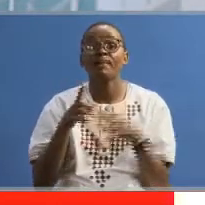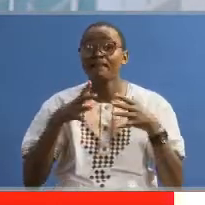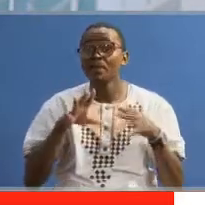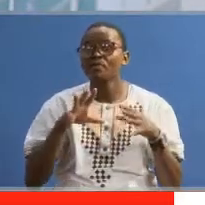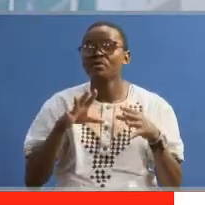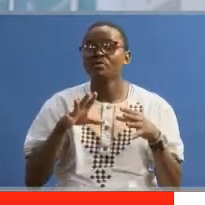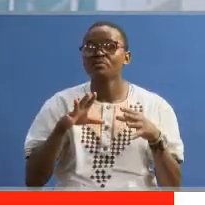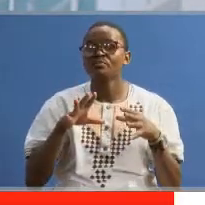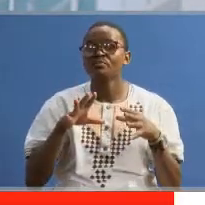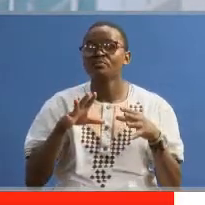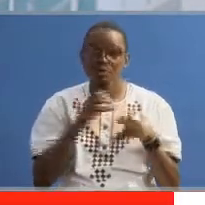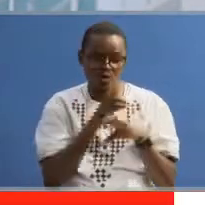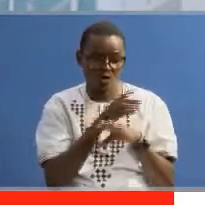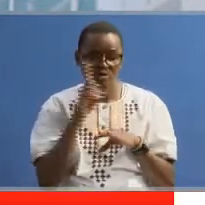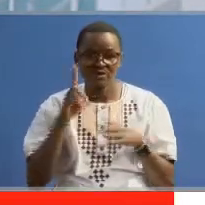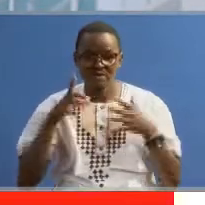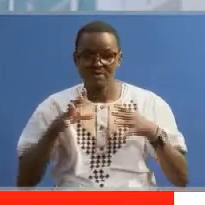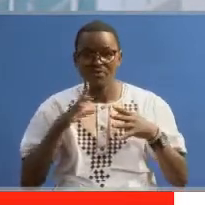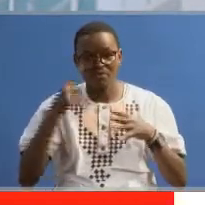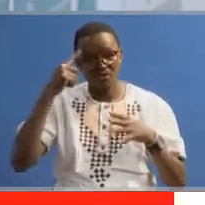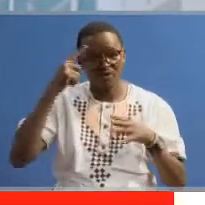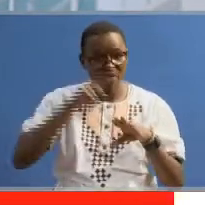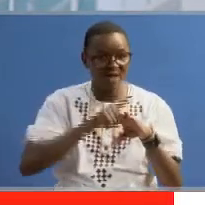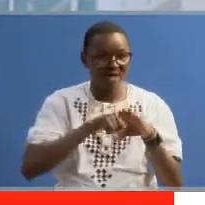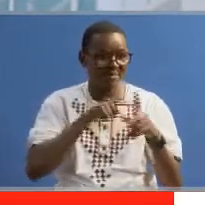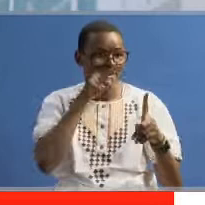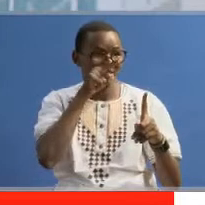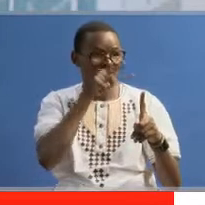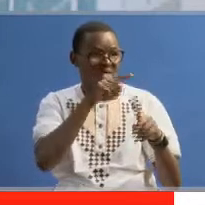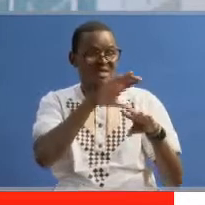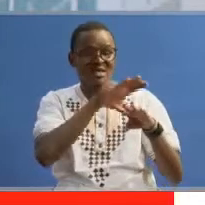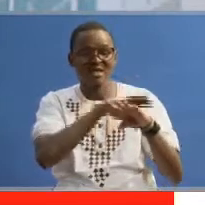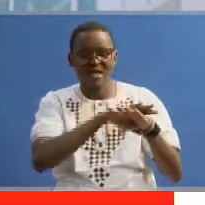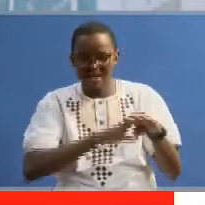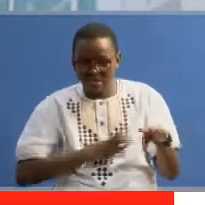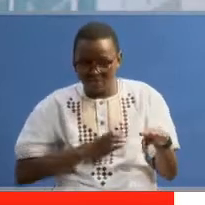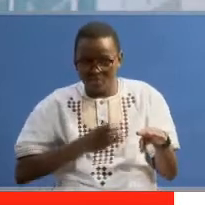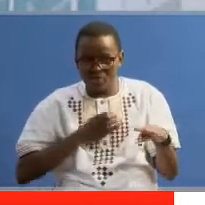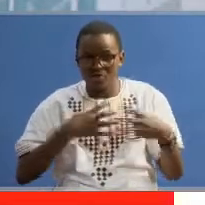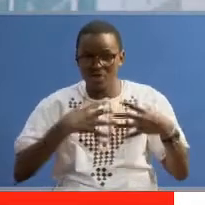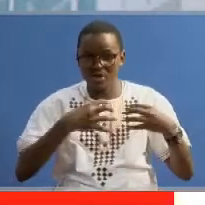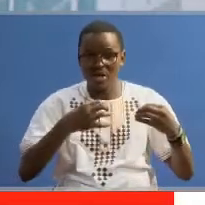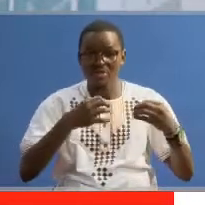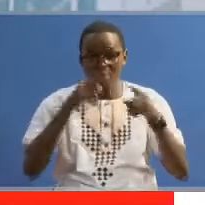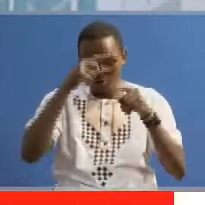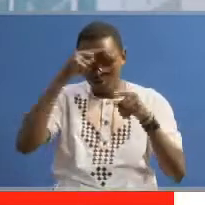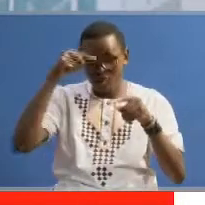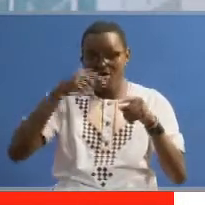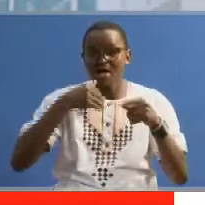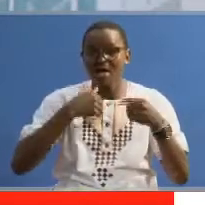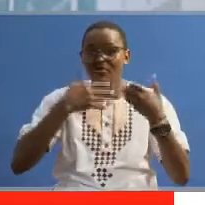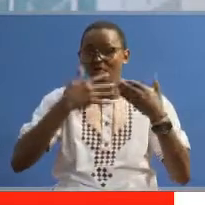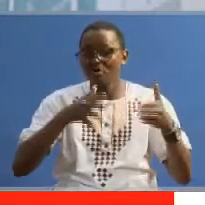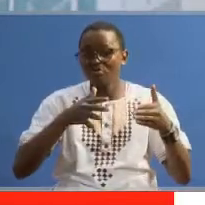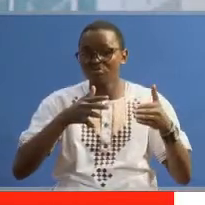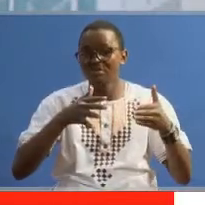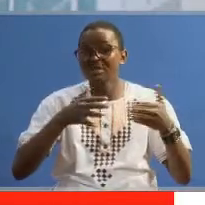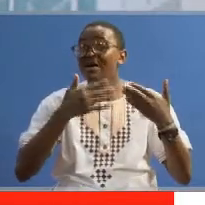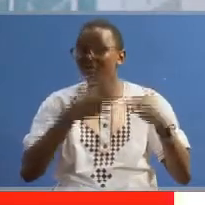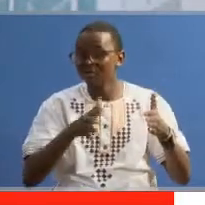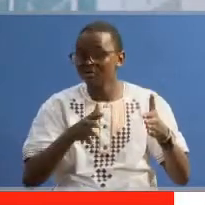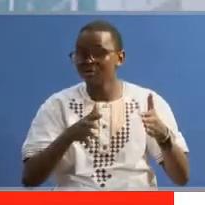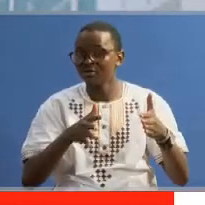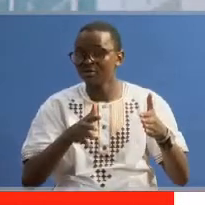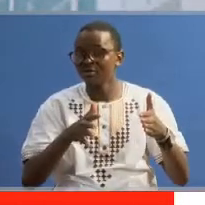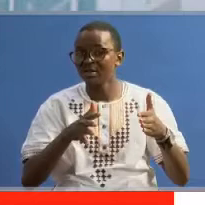people. You counsel these people for a time until they have emotional healing. Because this person has lost,